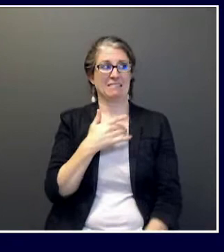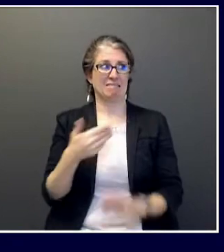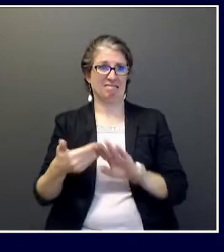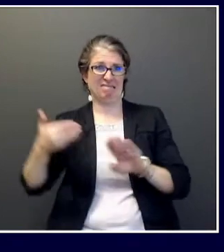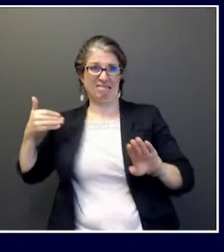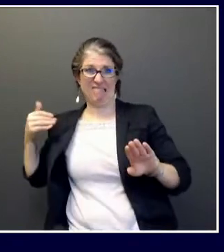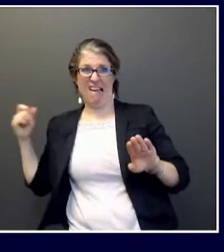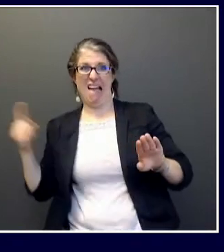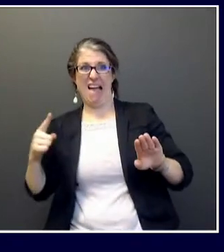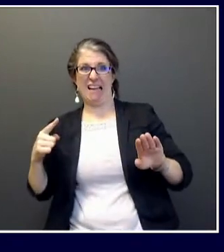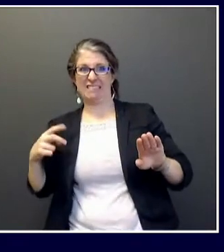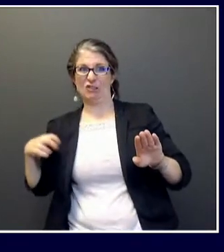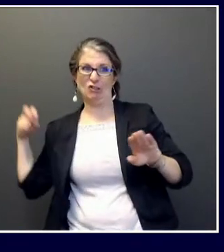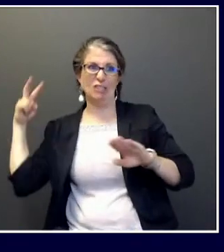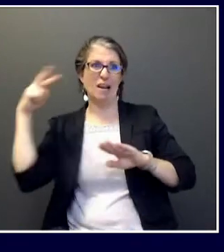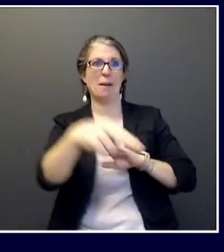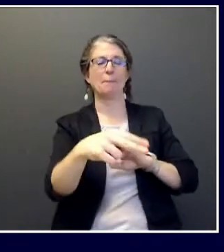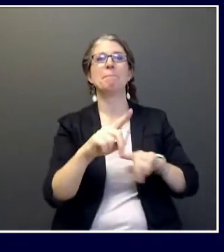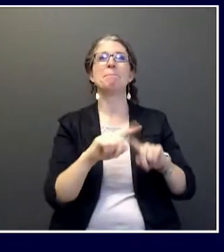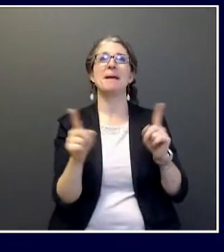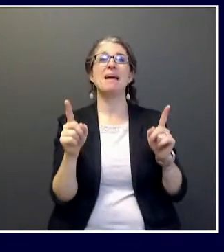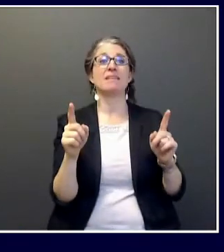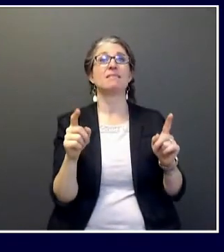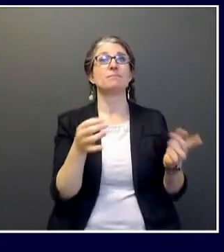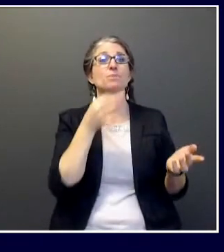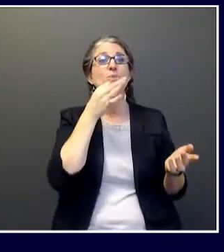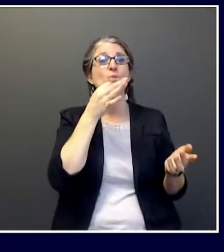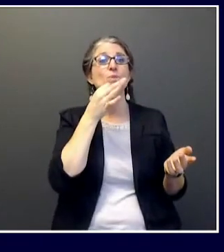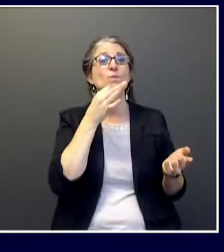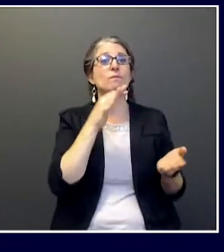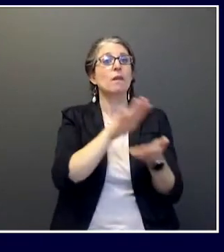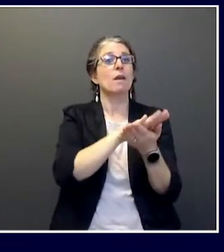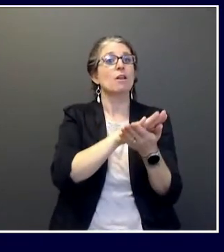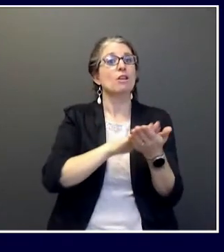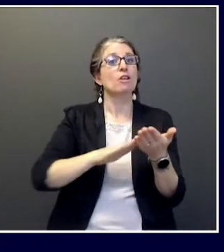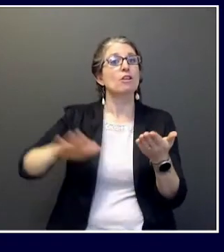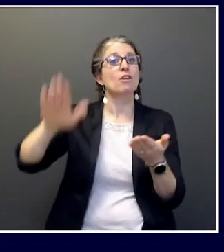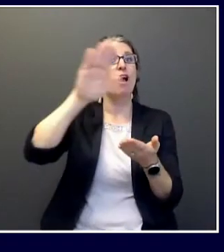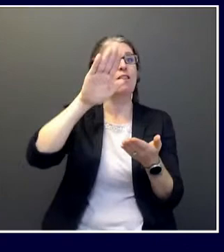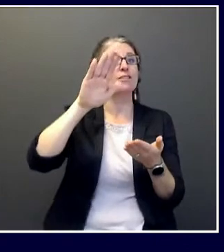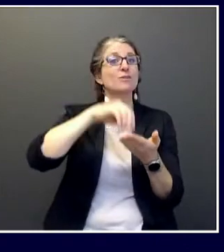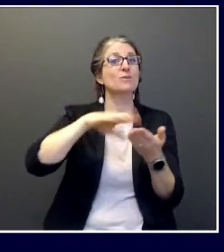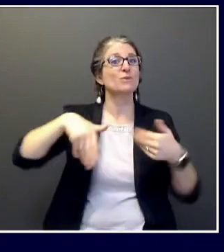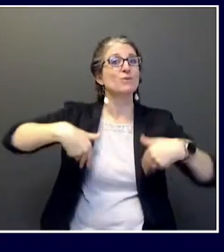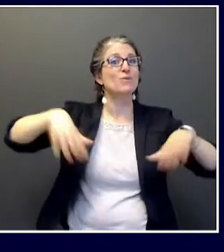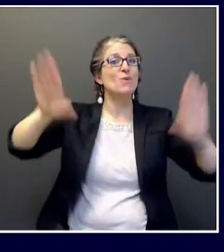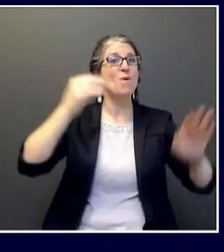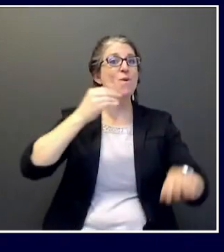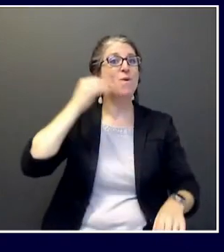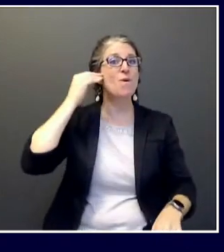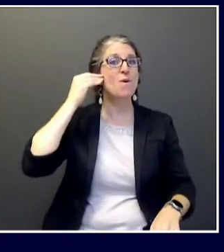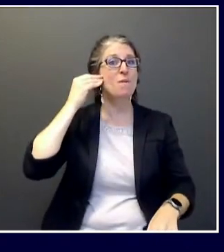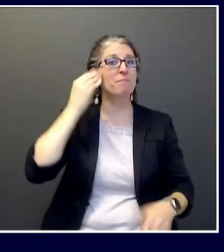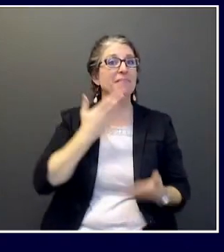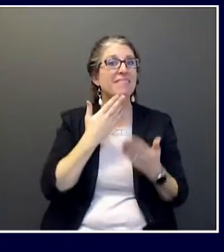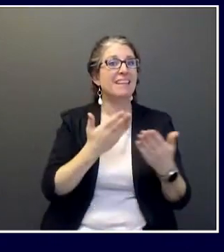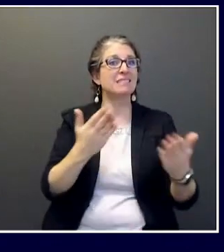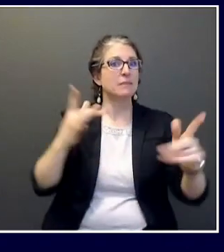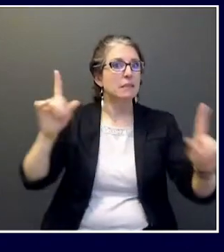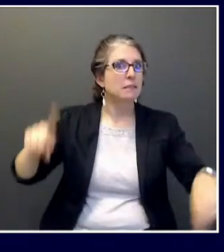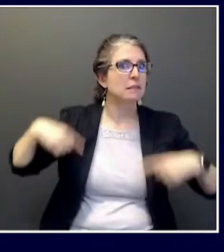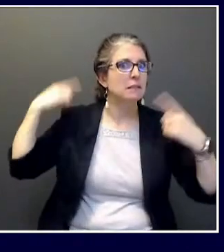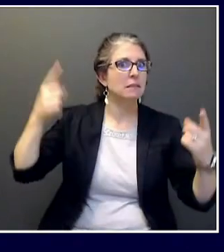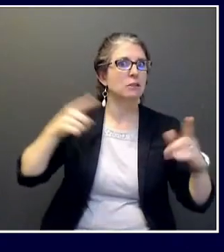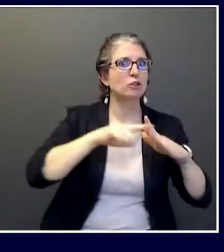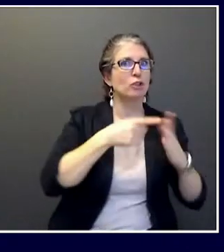when we're going to have college kids traveling for the holidays, kind of for the first time for real since, this all began. I